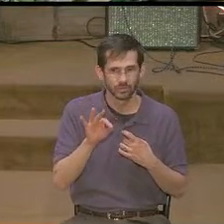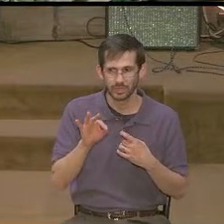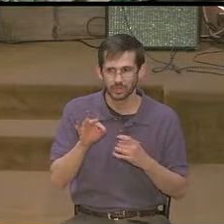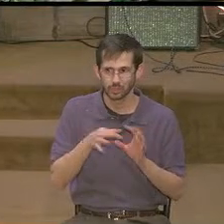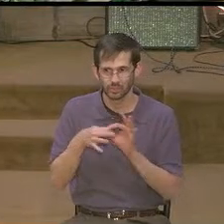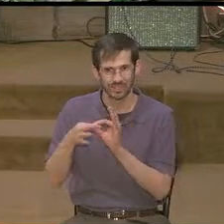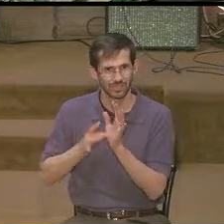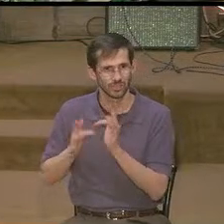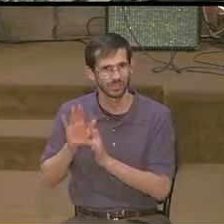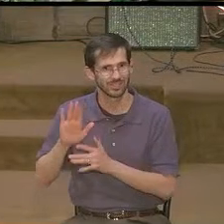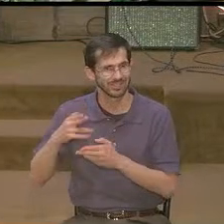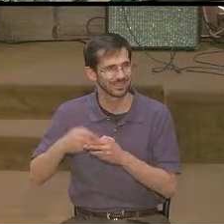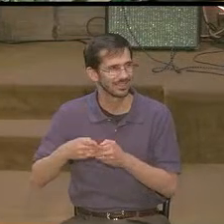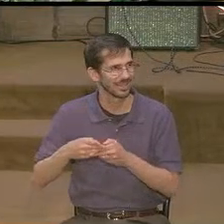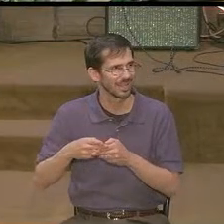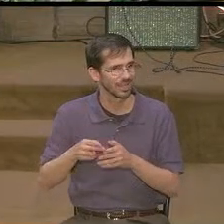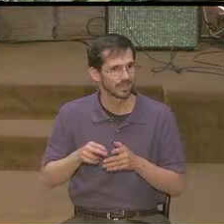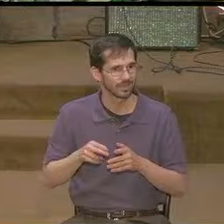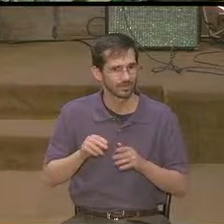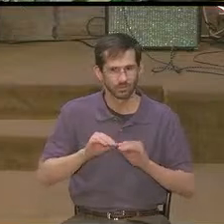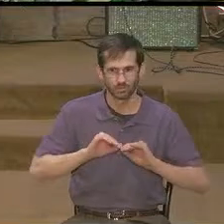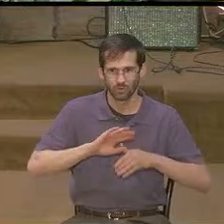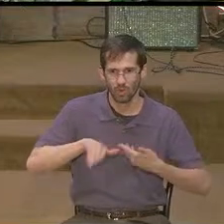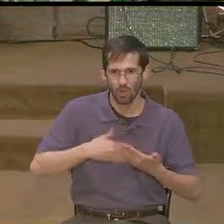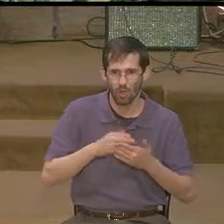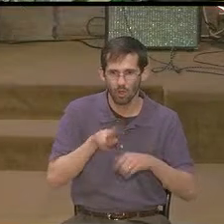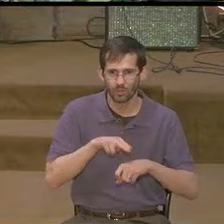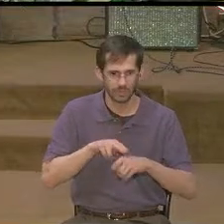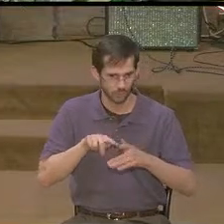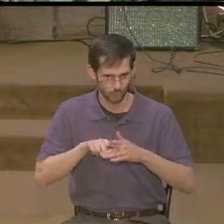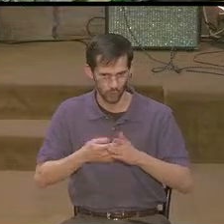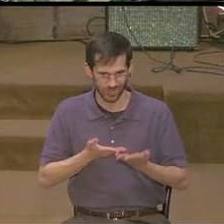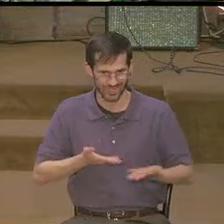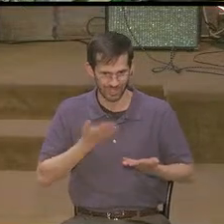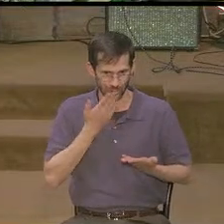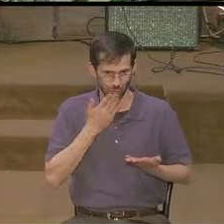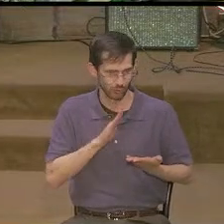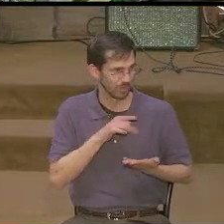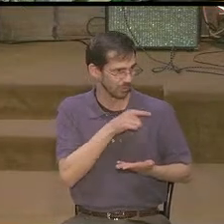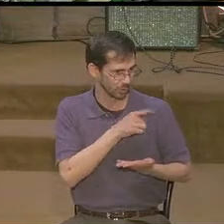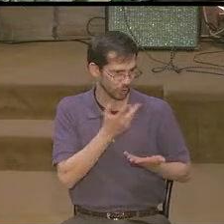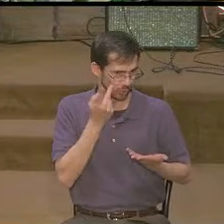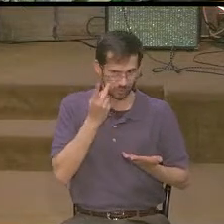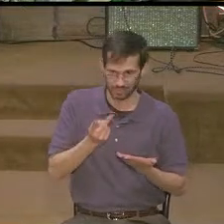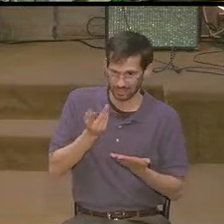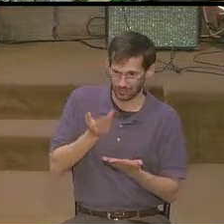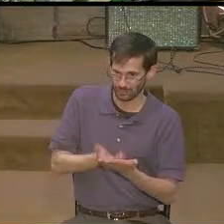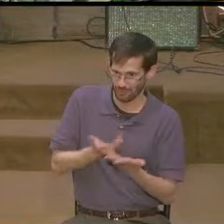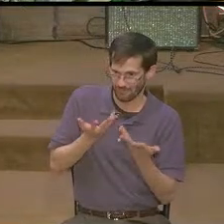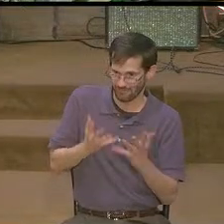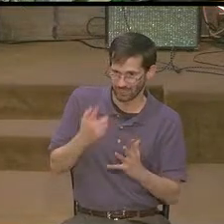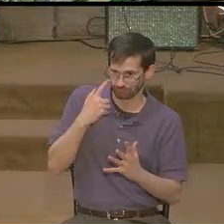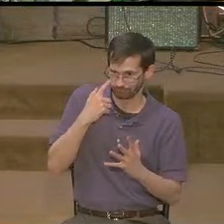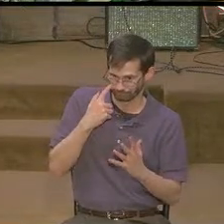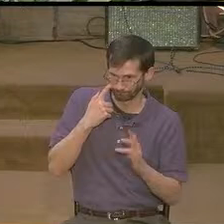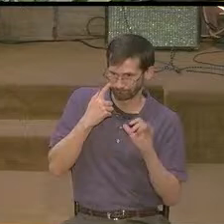beginning at Jerusalem. And you are witnesses of these things. And